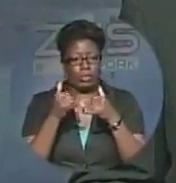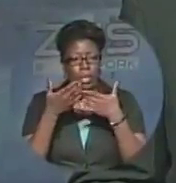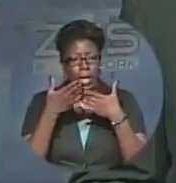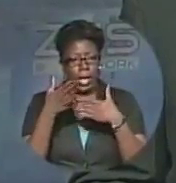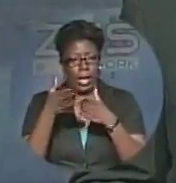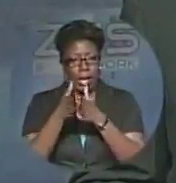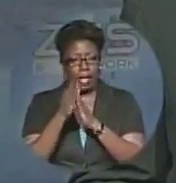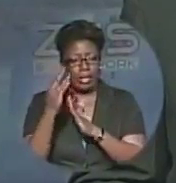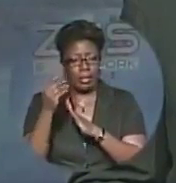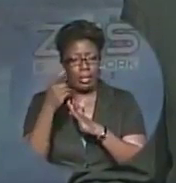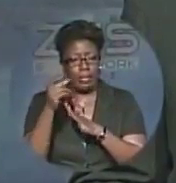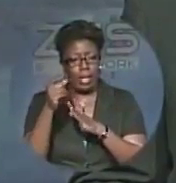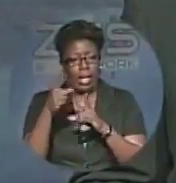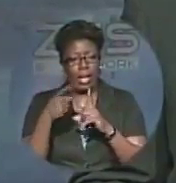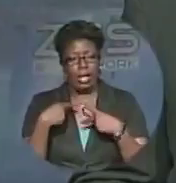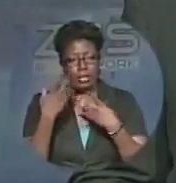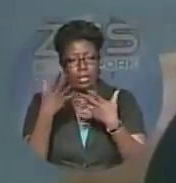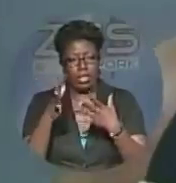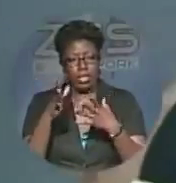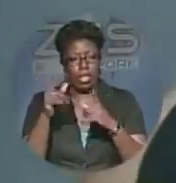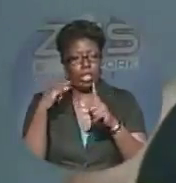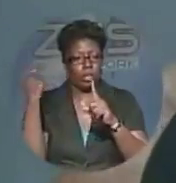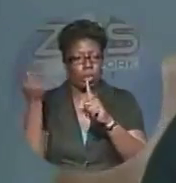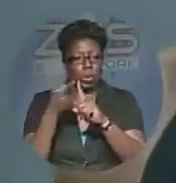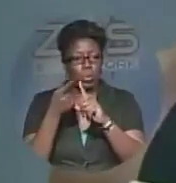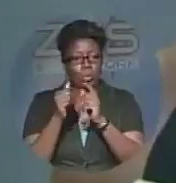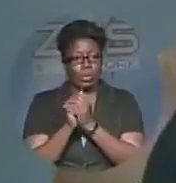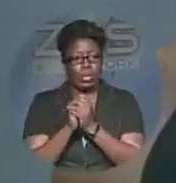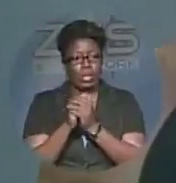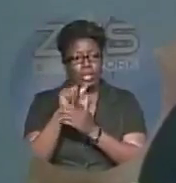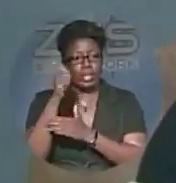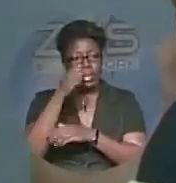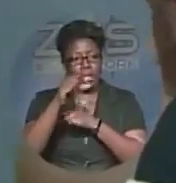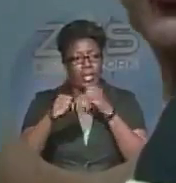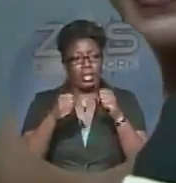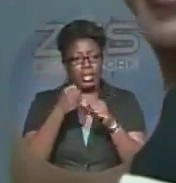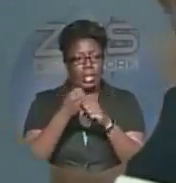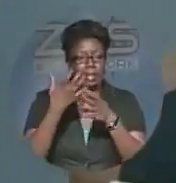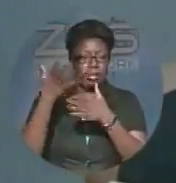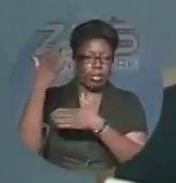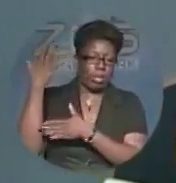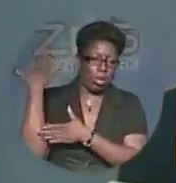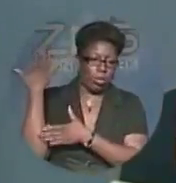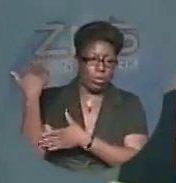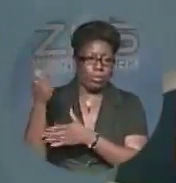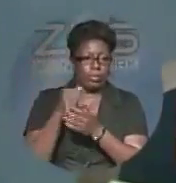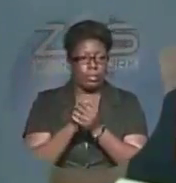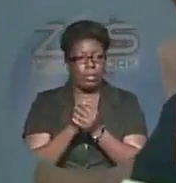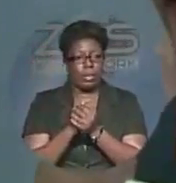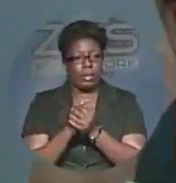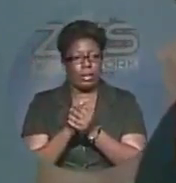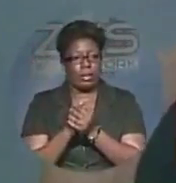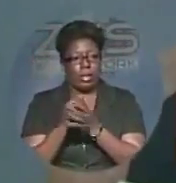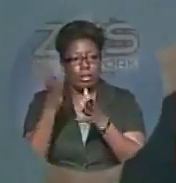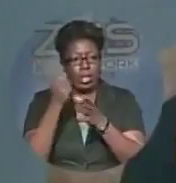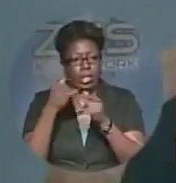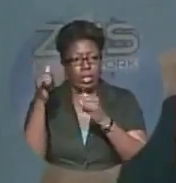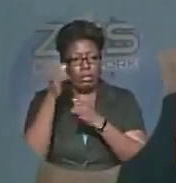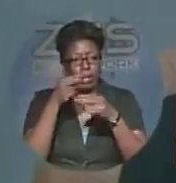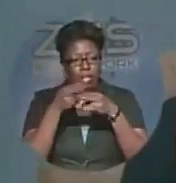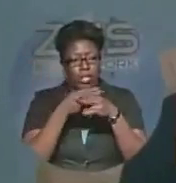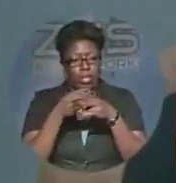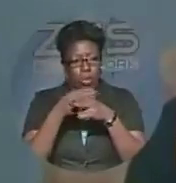had accomplished his goal. But 10 years ago, was this it? I don't know, you know. It's hard because, like I said, I'm taking fights on short